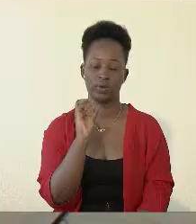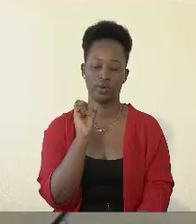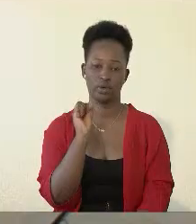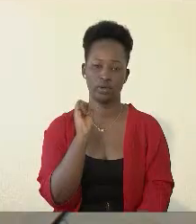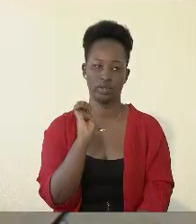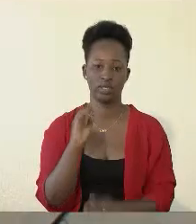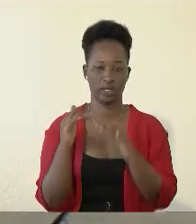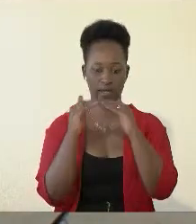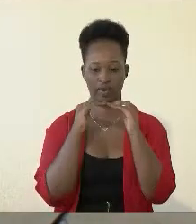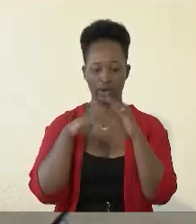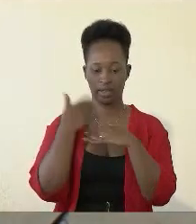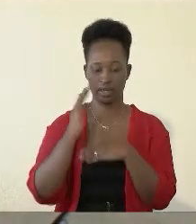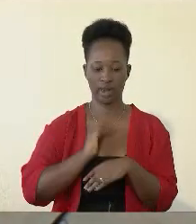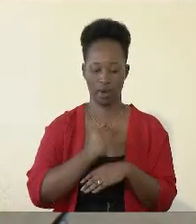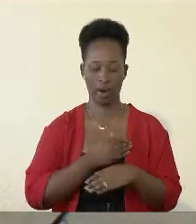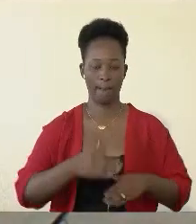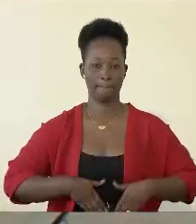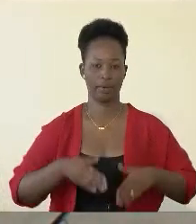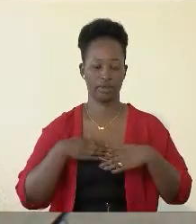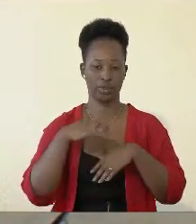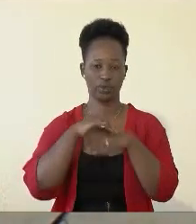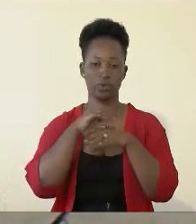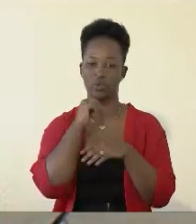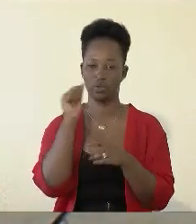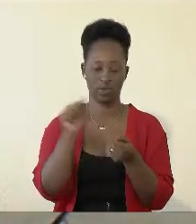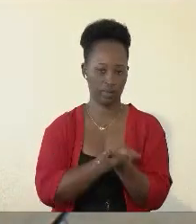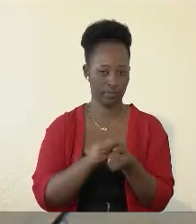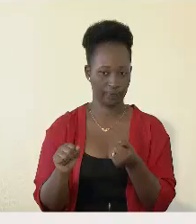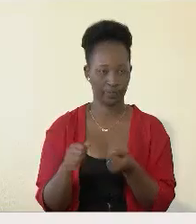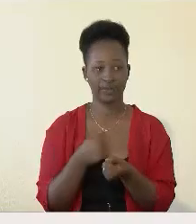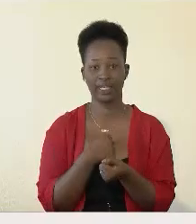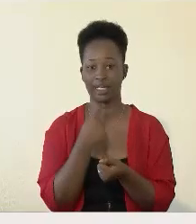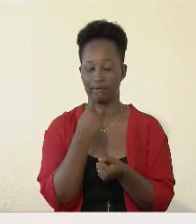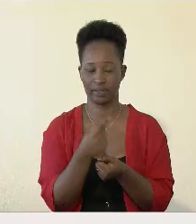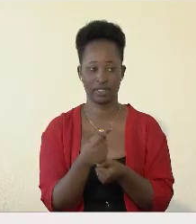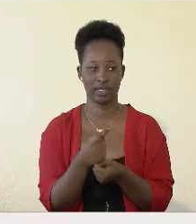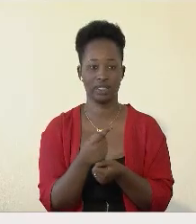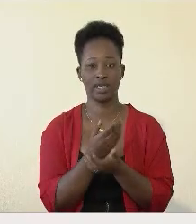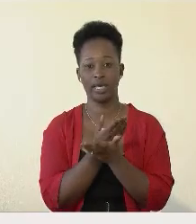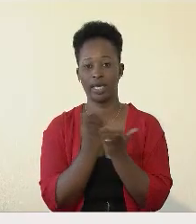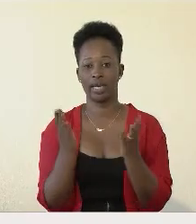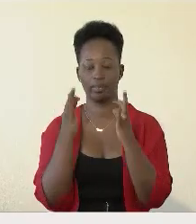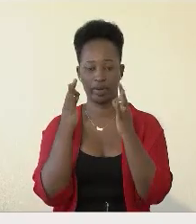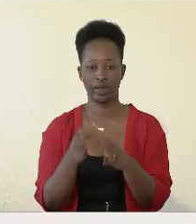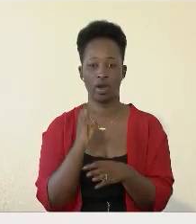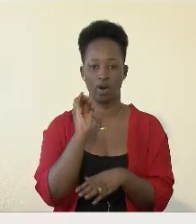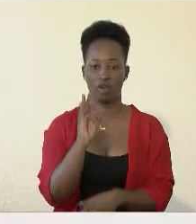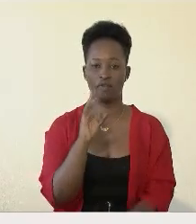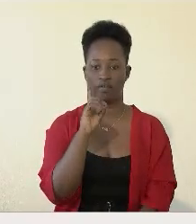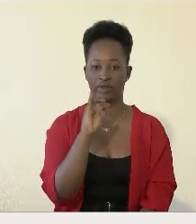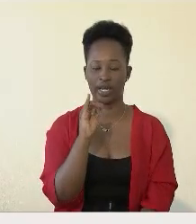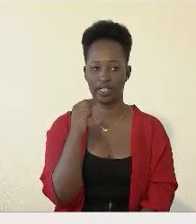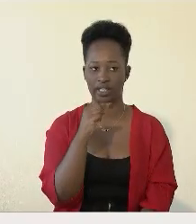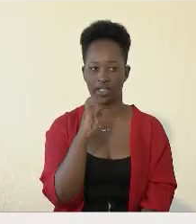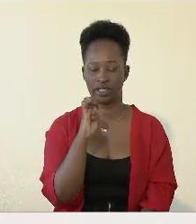should not be damaged or should not be destroyed. I said the end product of digestion of carbohydrates